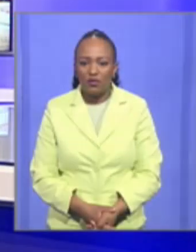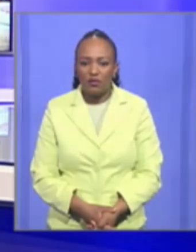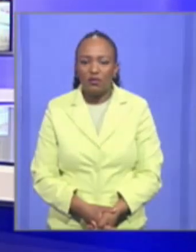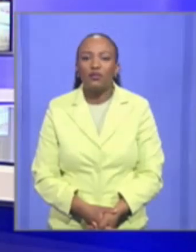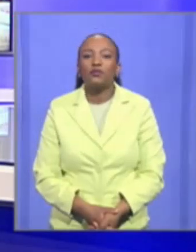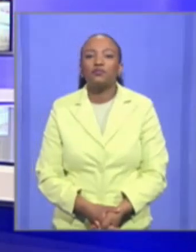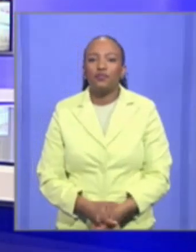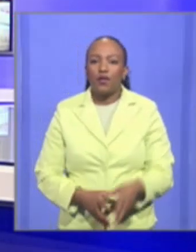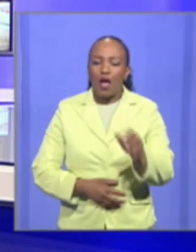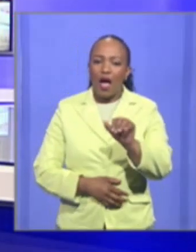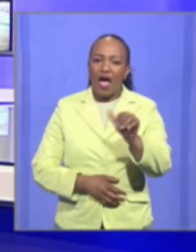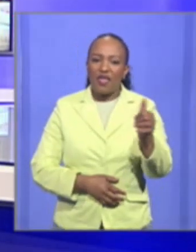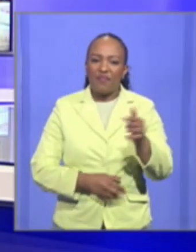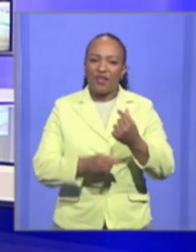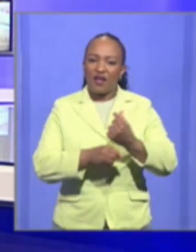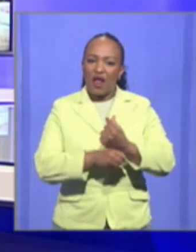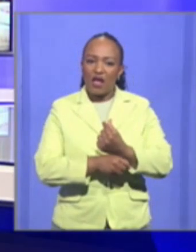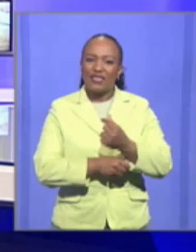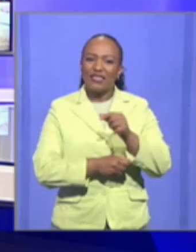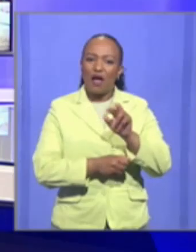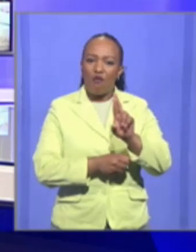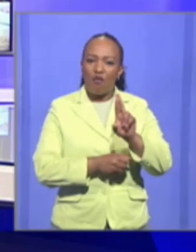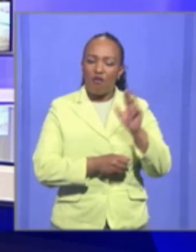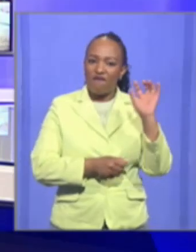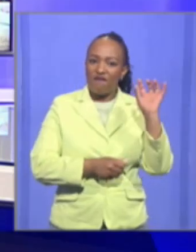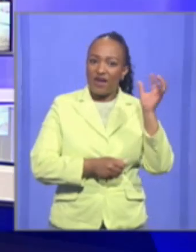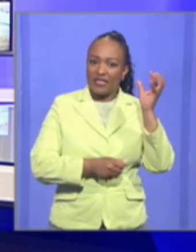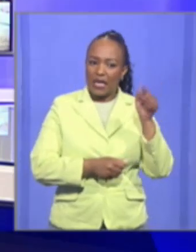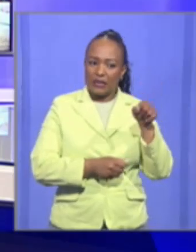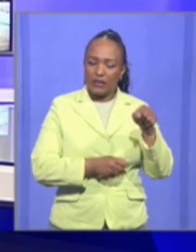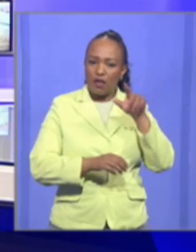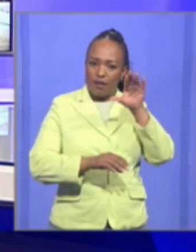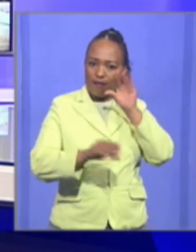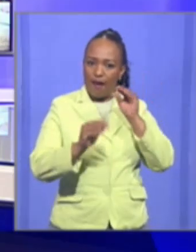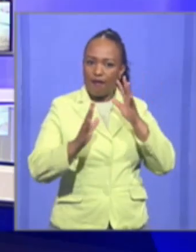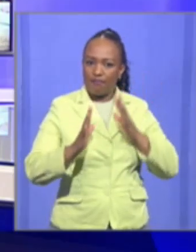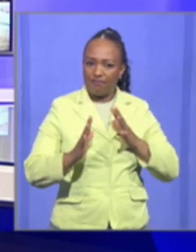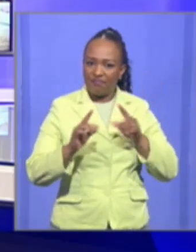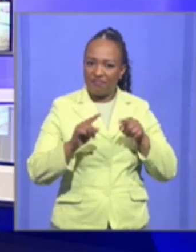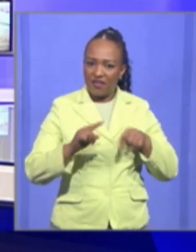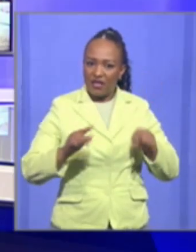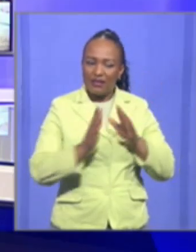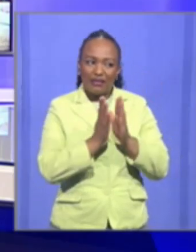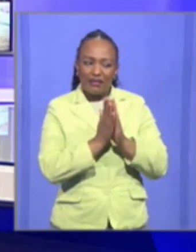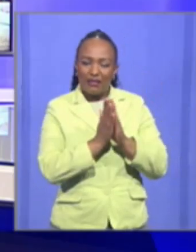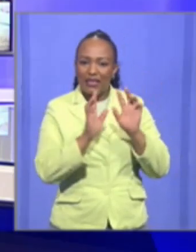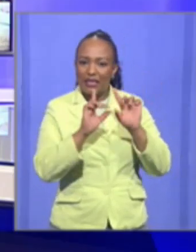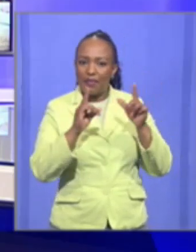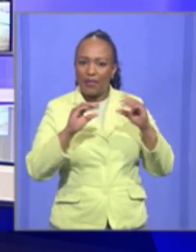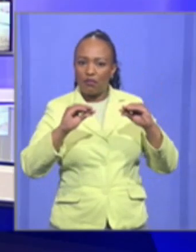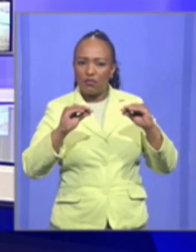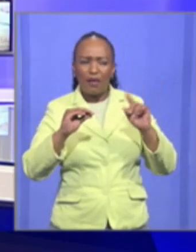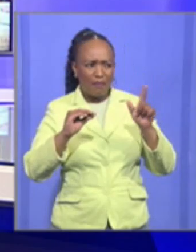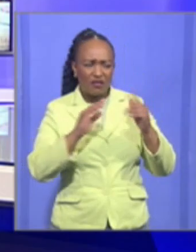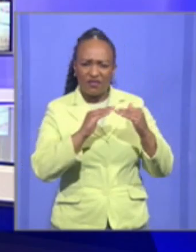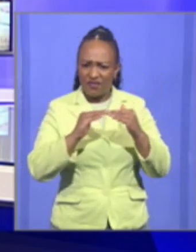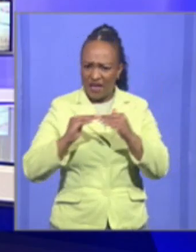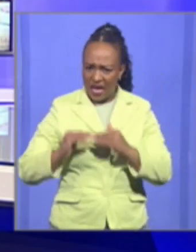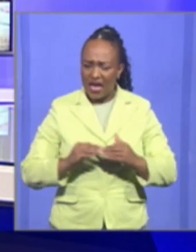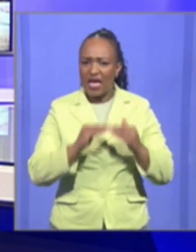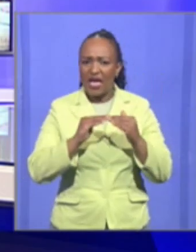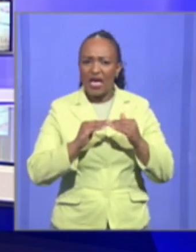Ba bangwe ba barutiši ba Grade R ka Free State ba ipileditše go kgoro ya thuto go ba swara ka go swana. Ba bolela gore